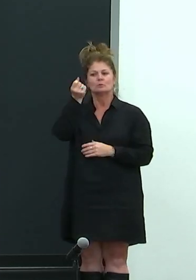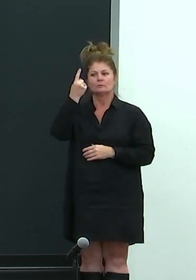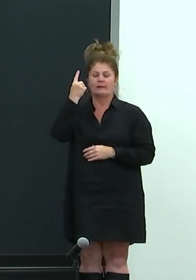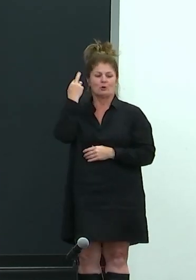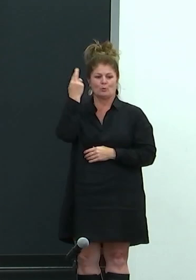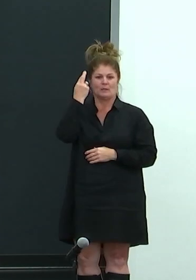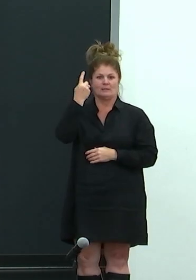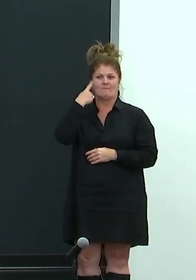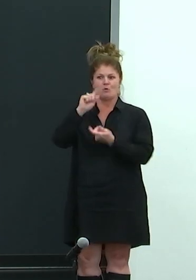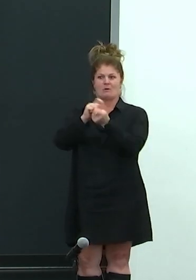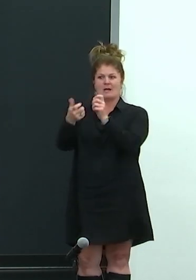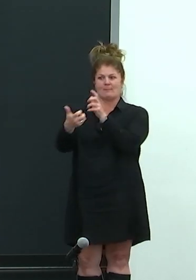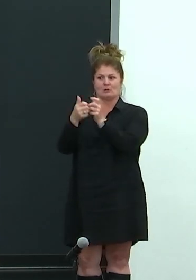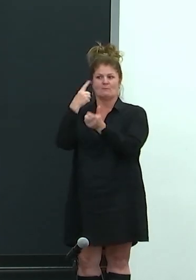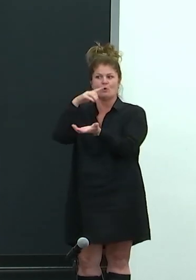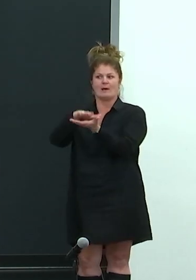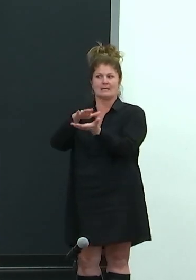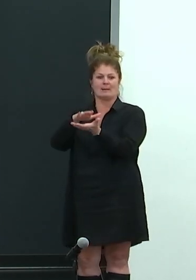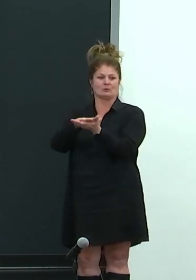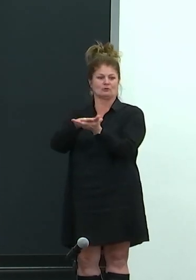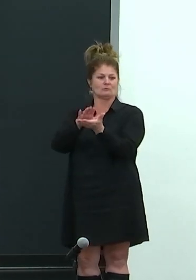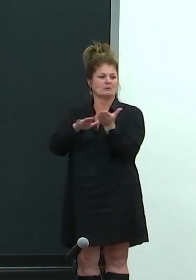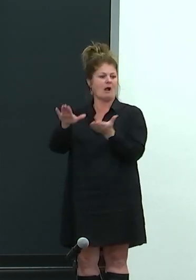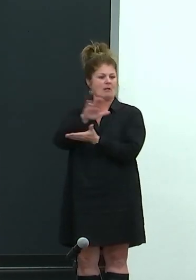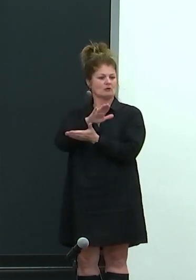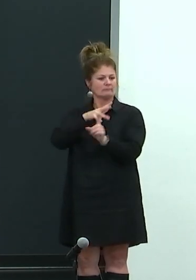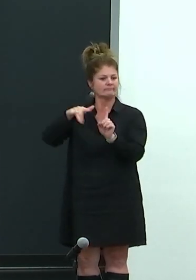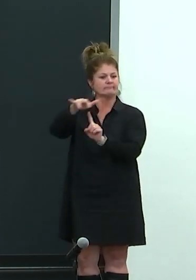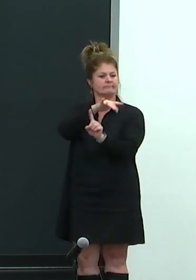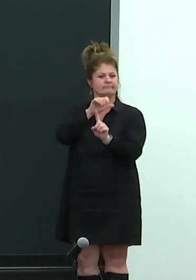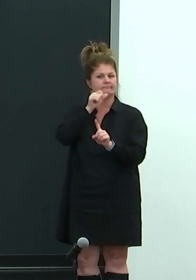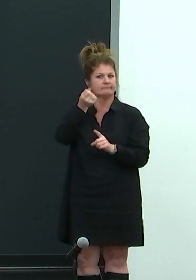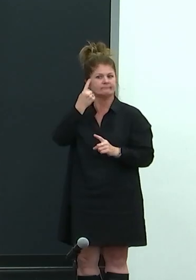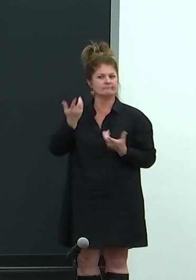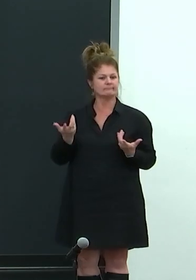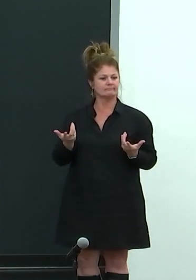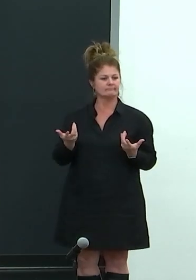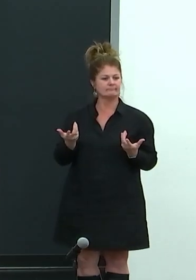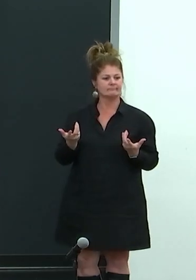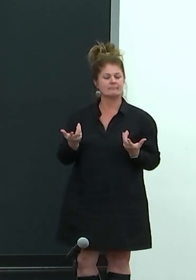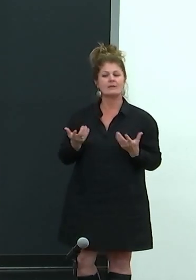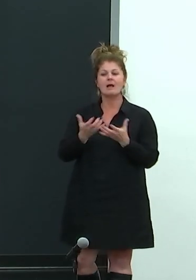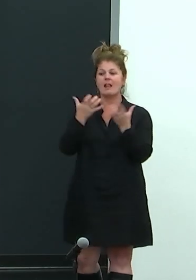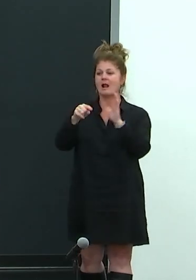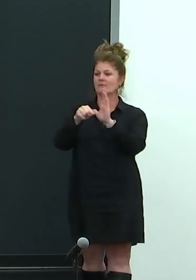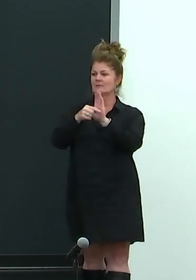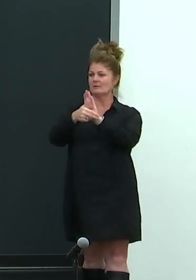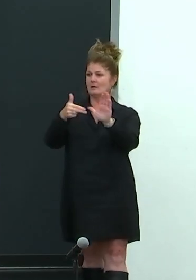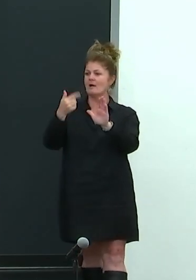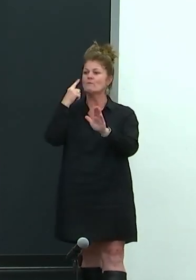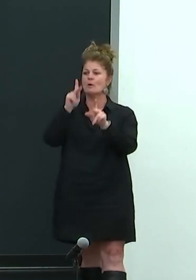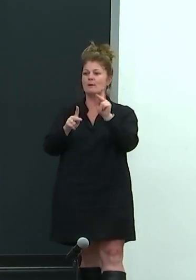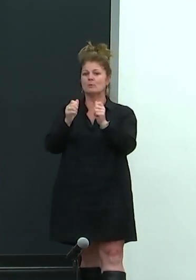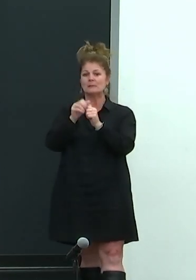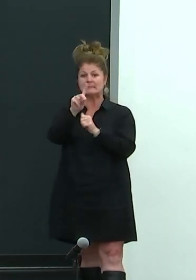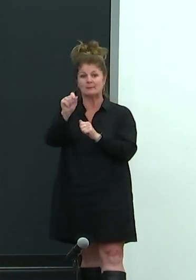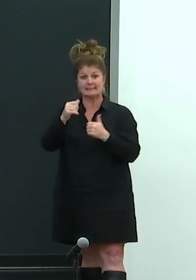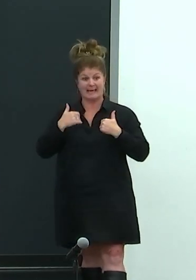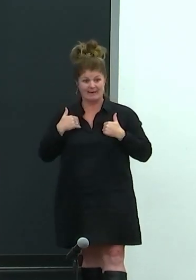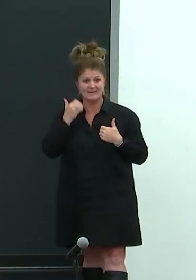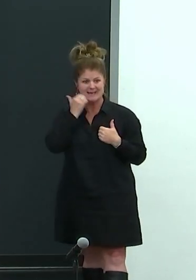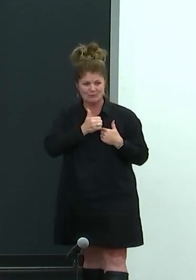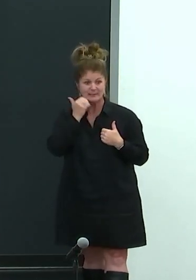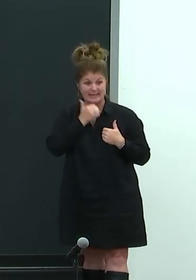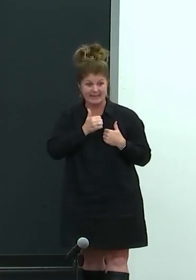of accommodations in academic collegiate settings. One of the many stigmas that individuals with disabilities live with every